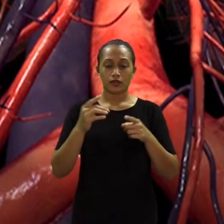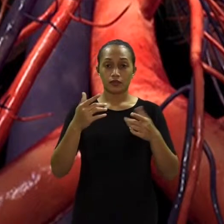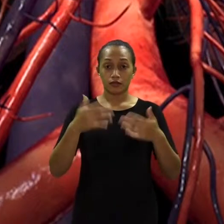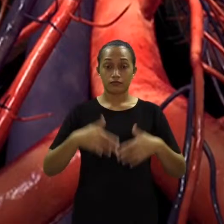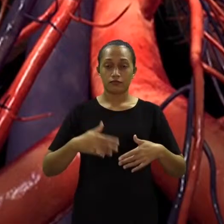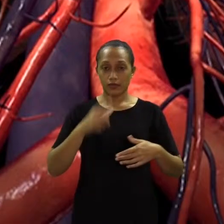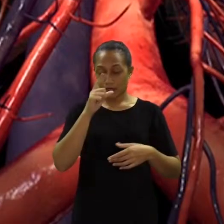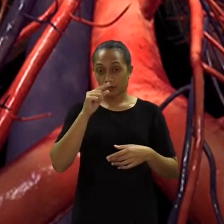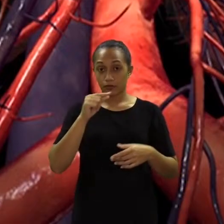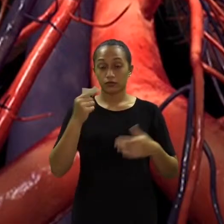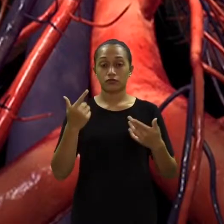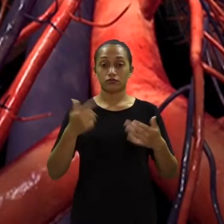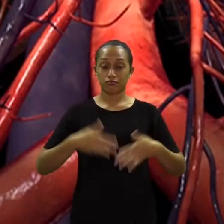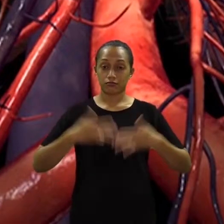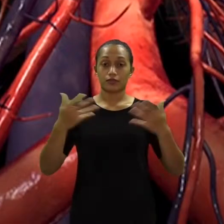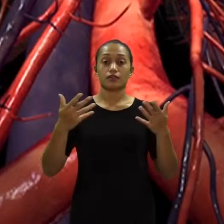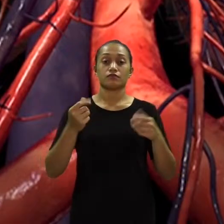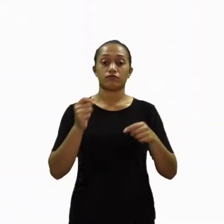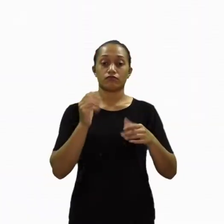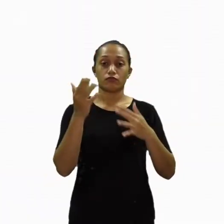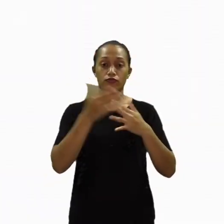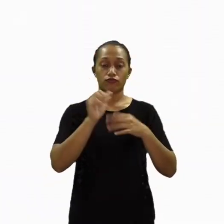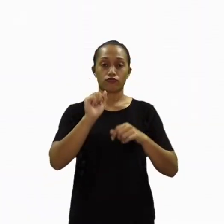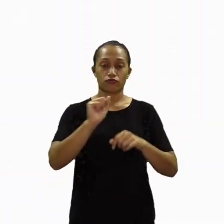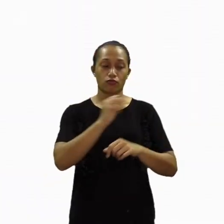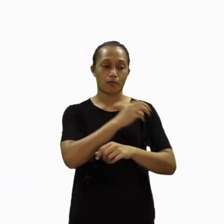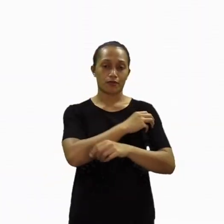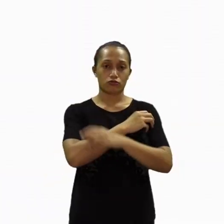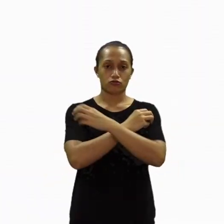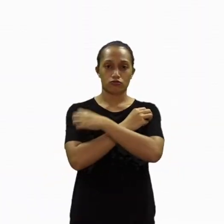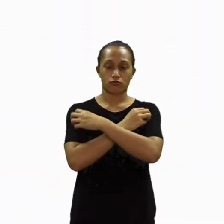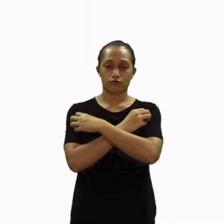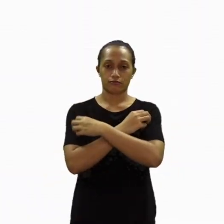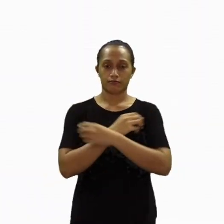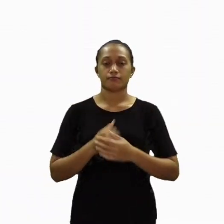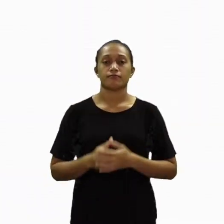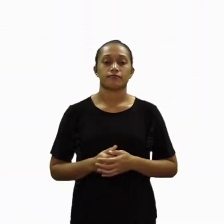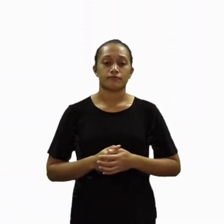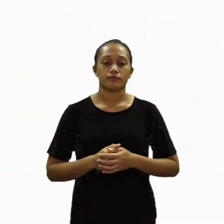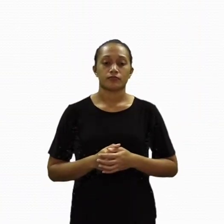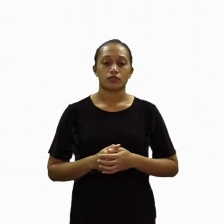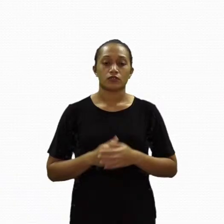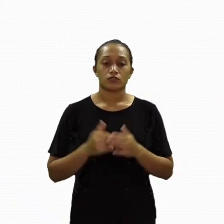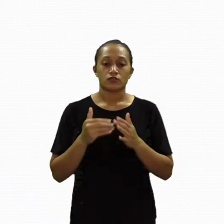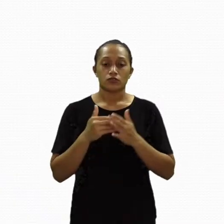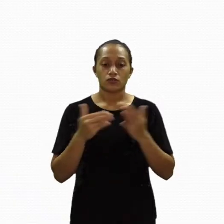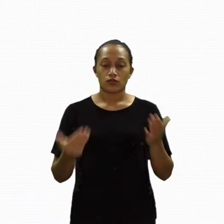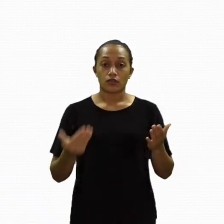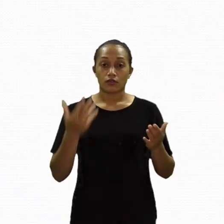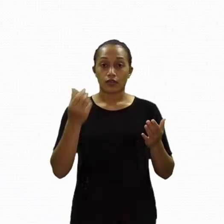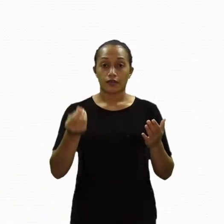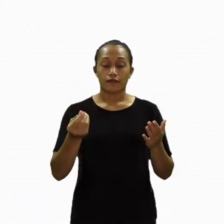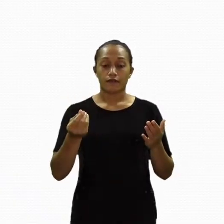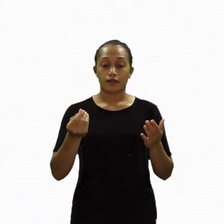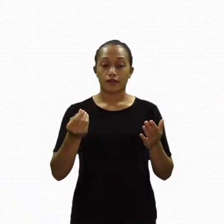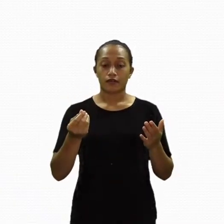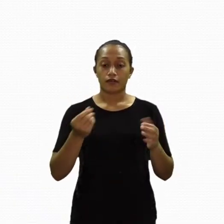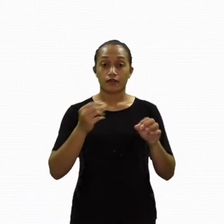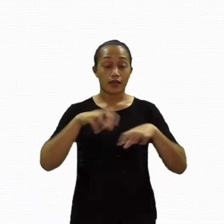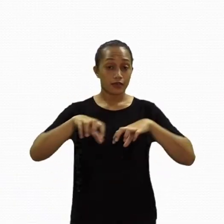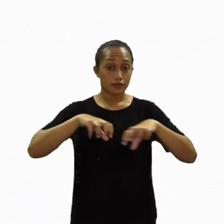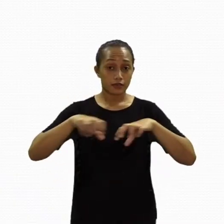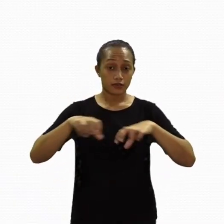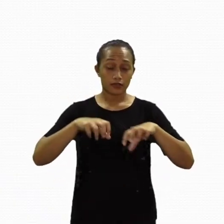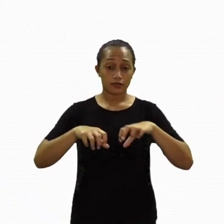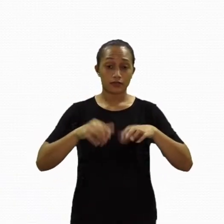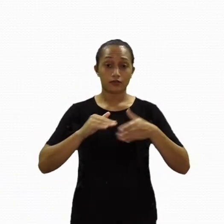allow massive increase in blood to your muscles. Okay, we're going to do a quiz exercise to